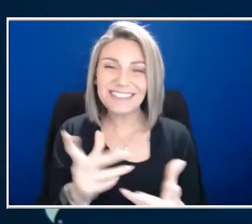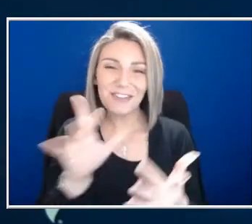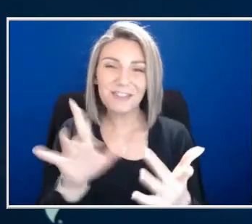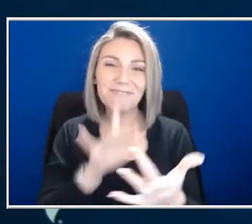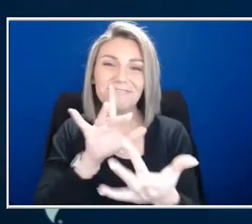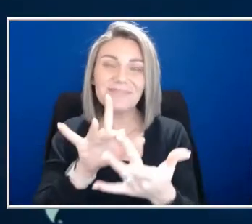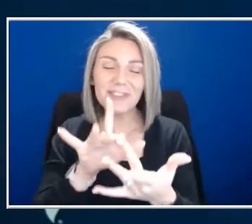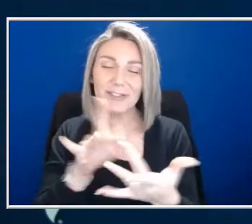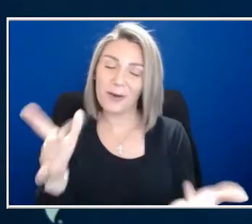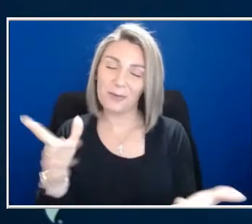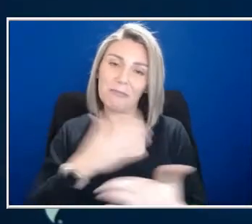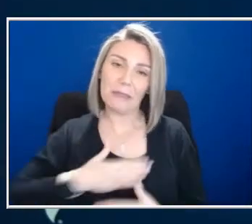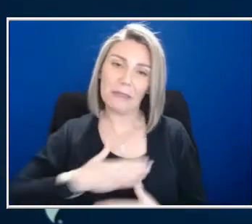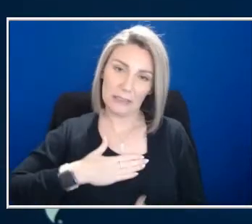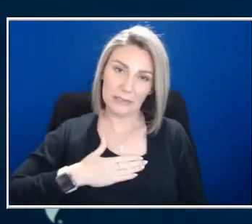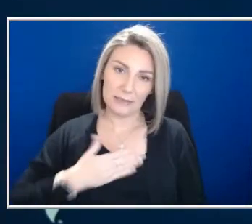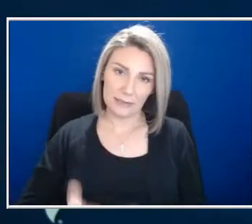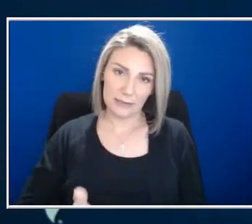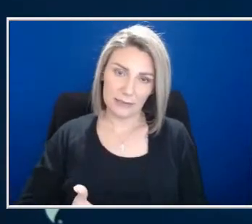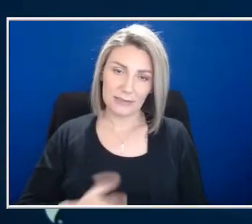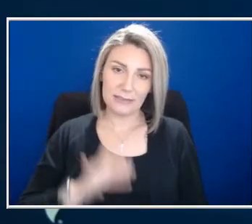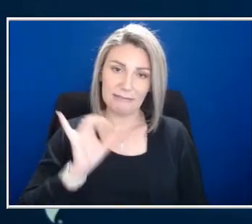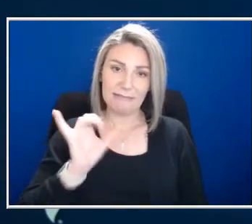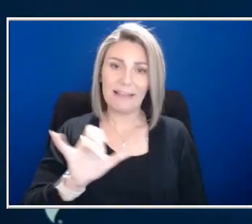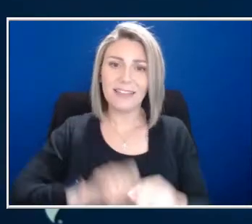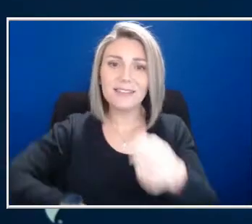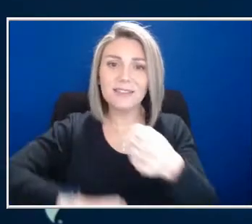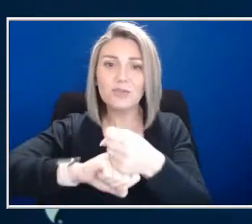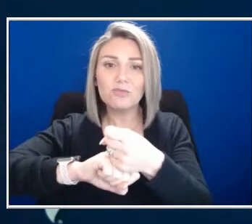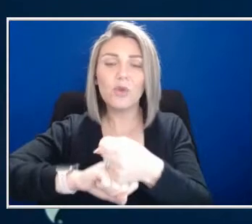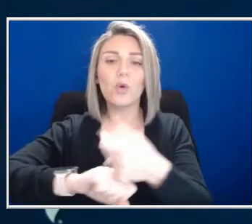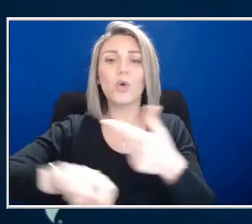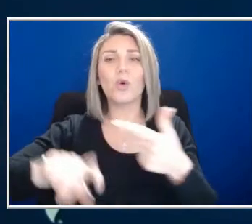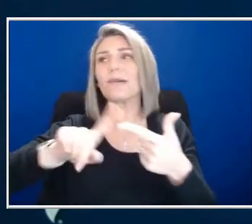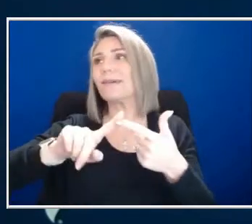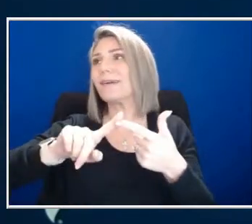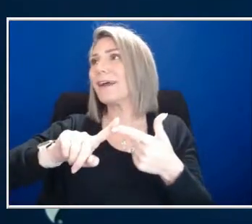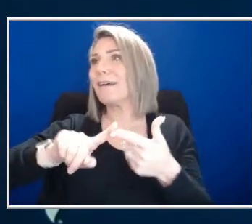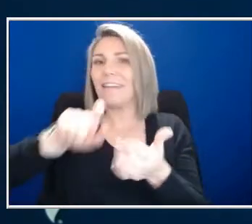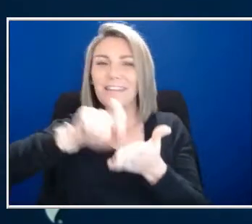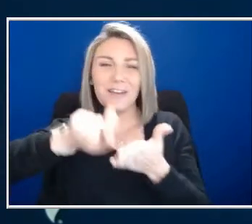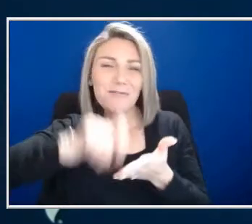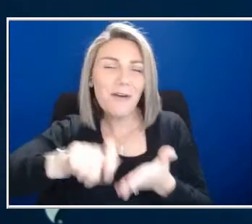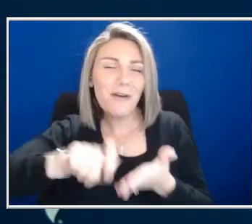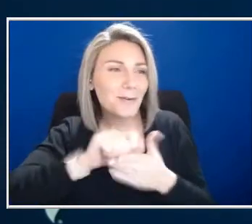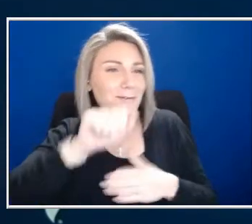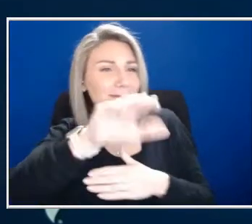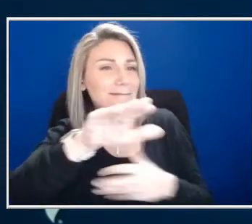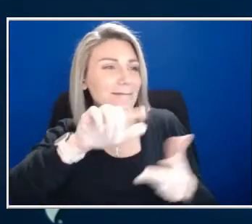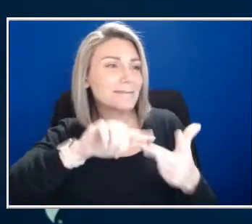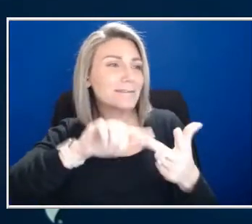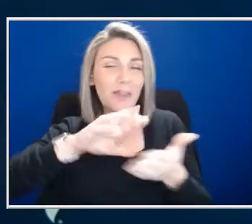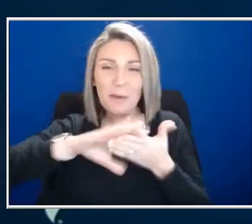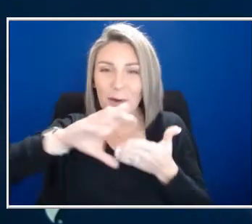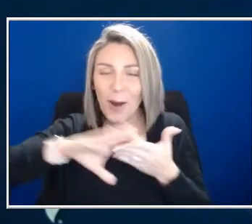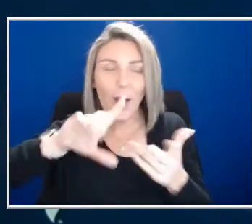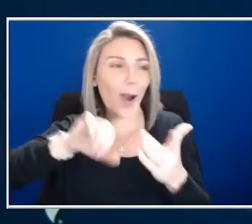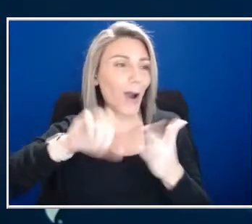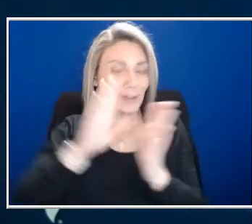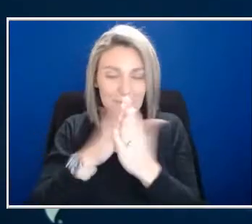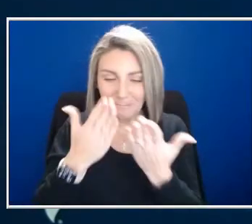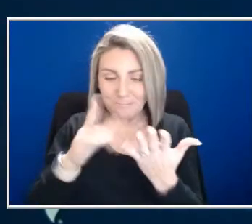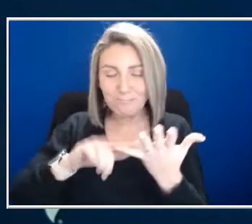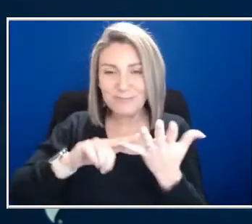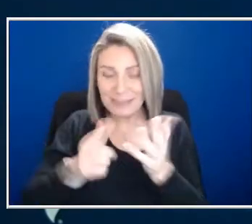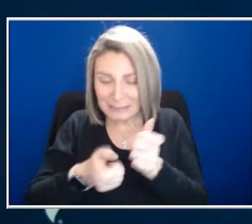That's the support, the notes, the cards, the texts, the calls that I've gotten have really lifted